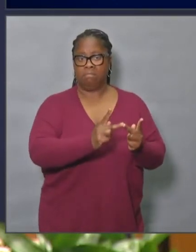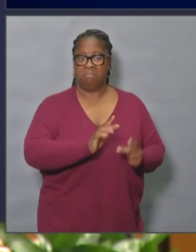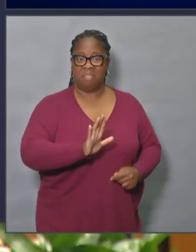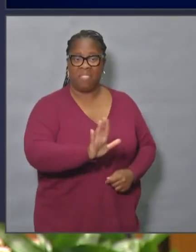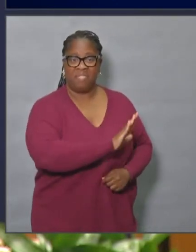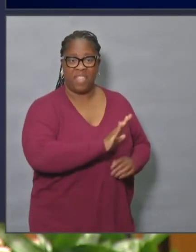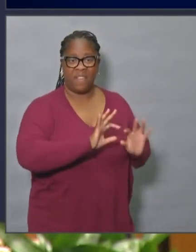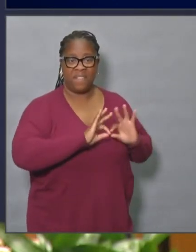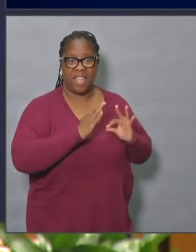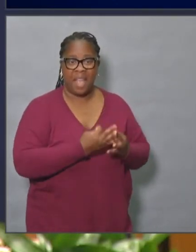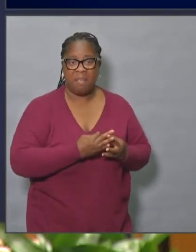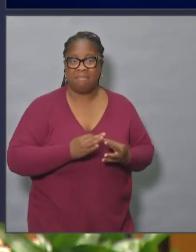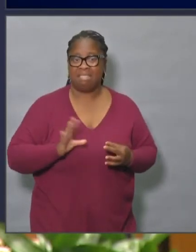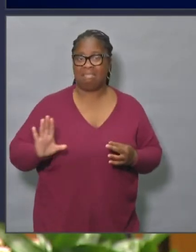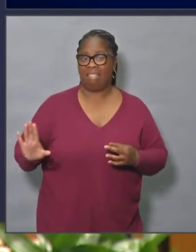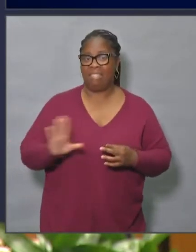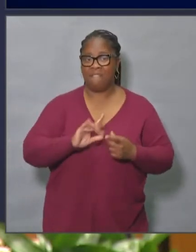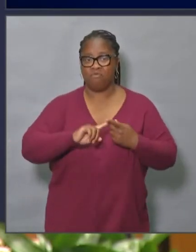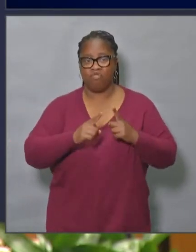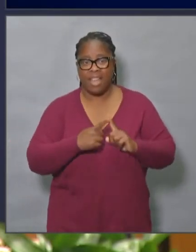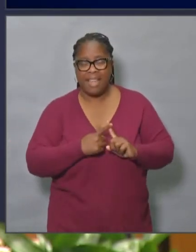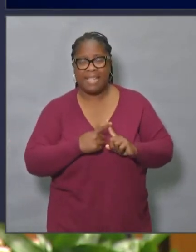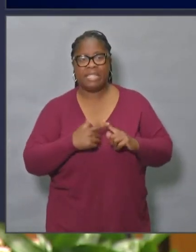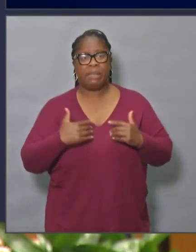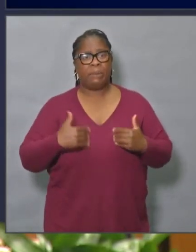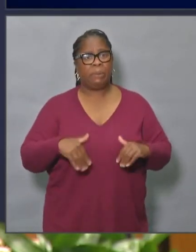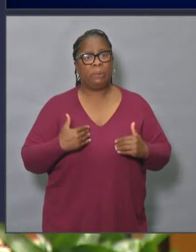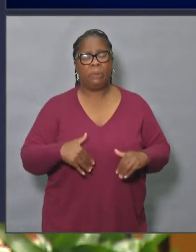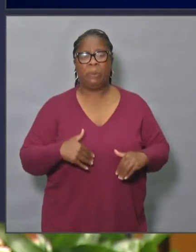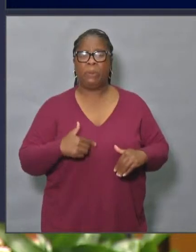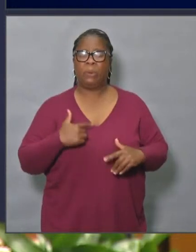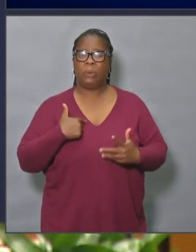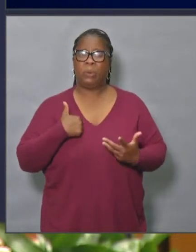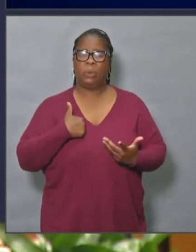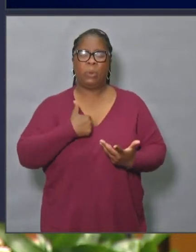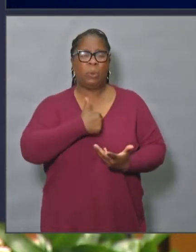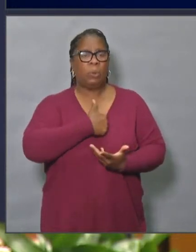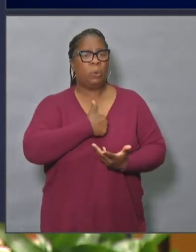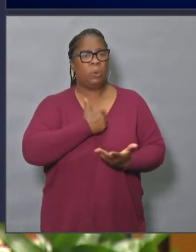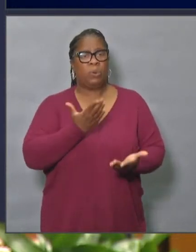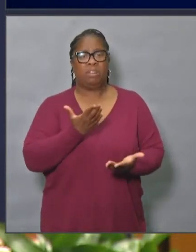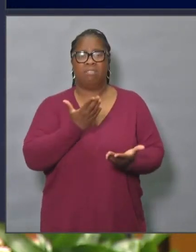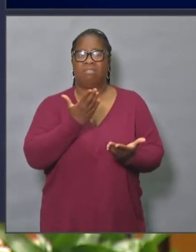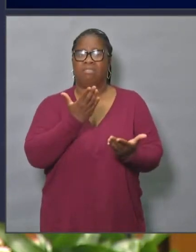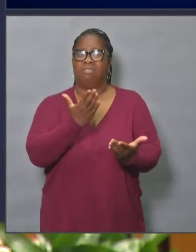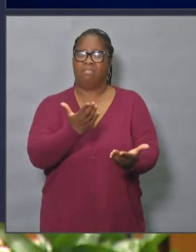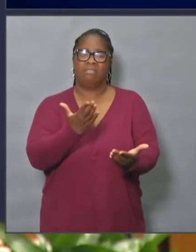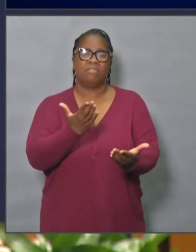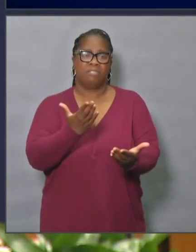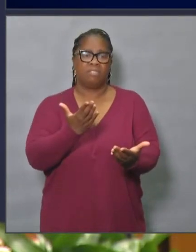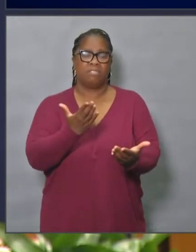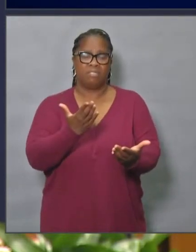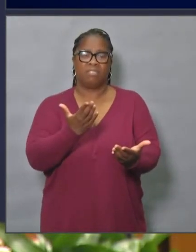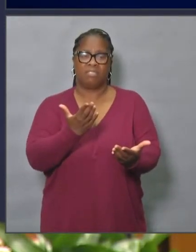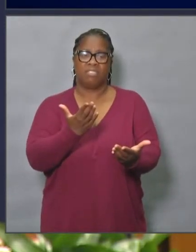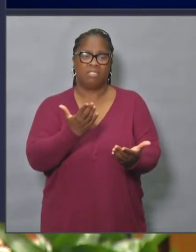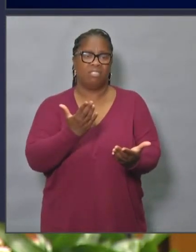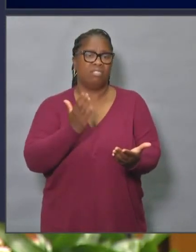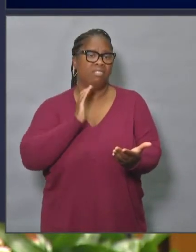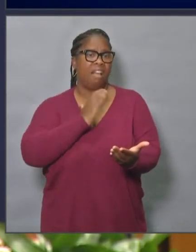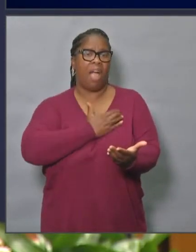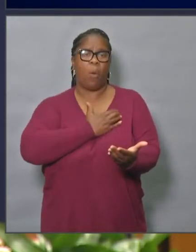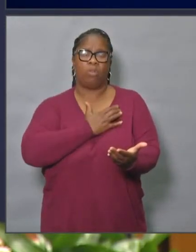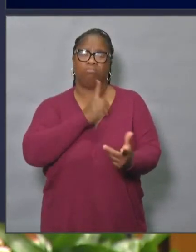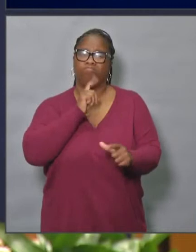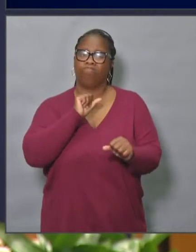and the friends of the people who lived in these facilities and passed away from COVID-19, please accept our